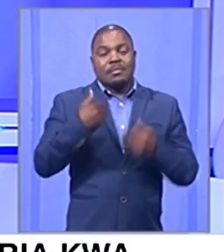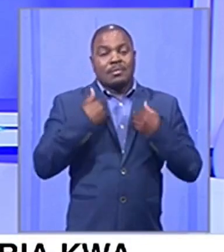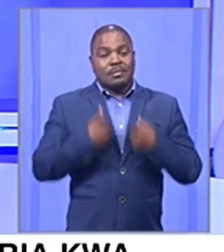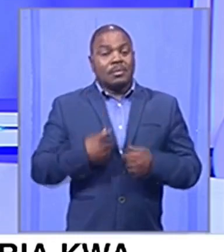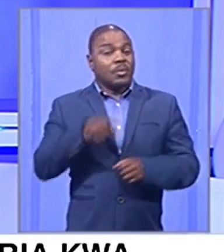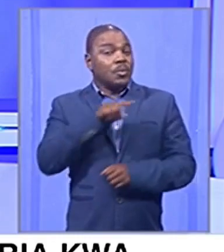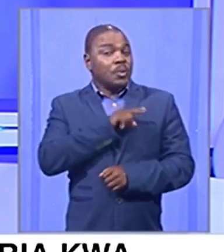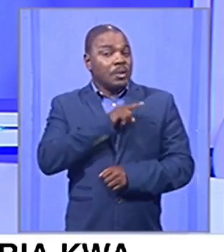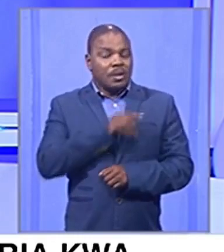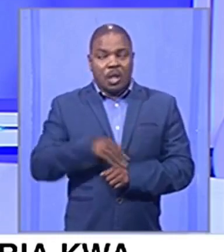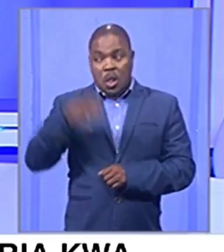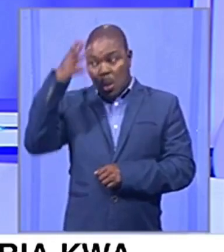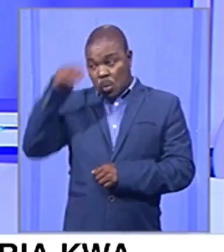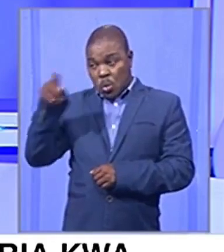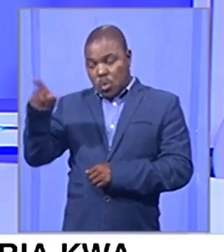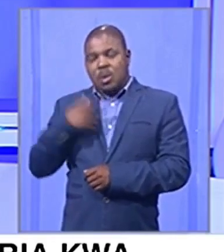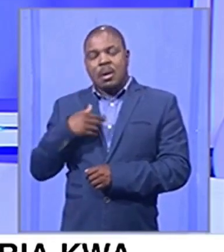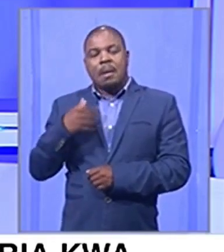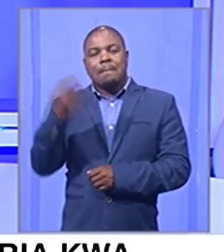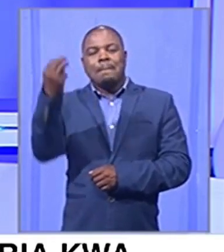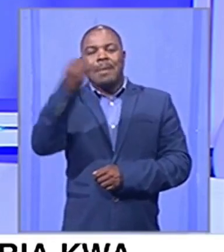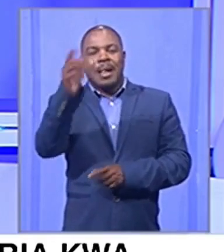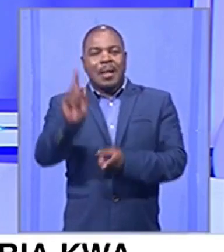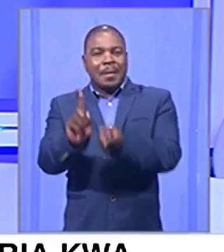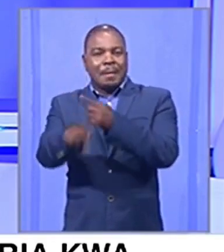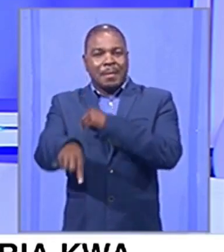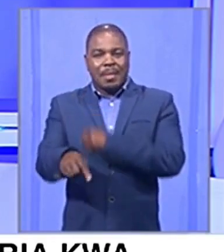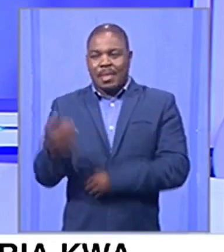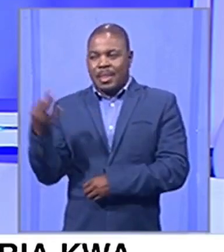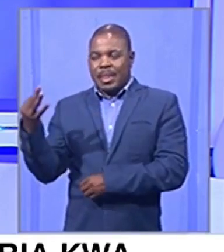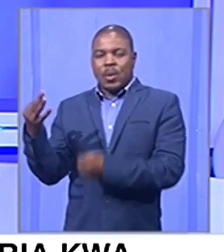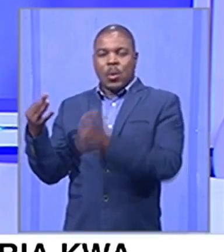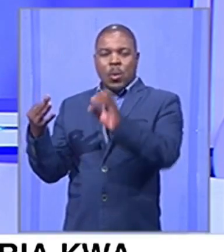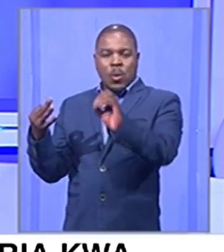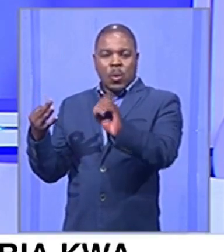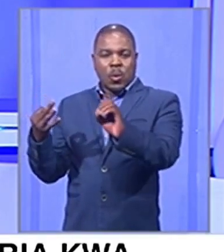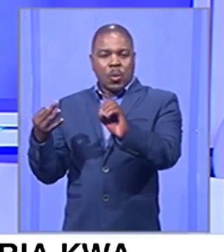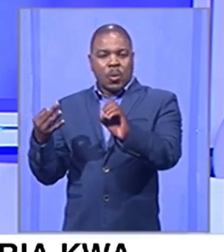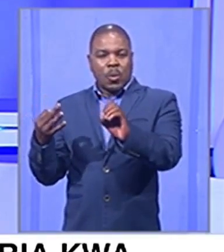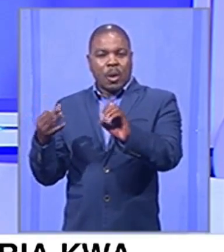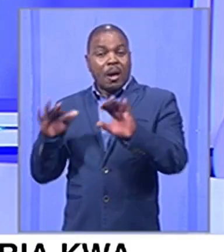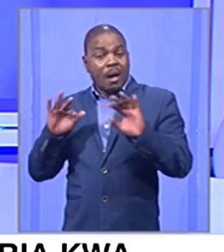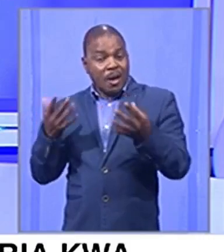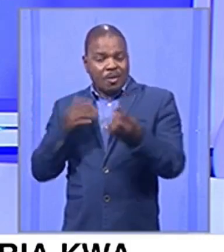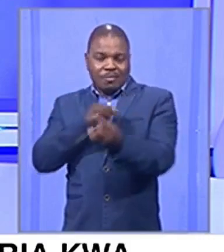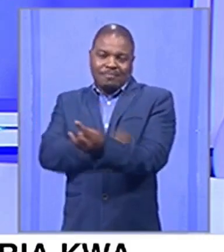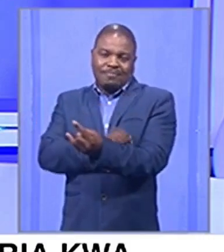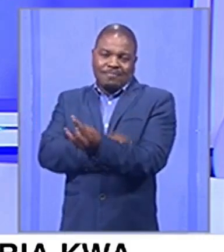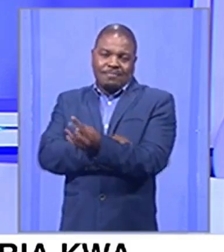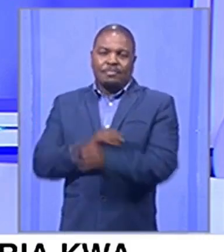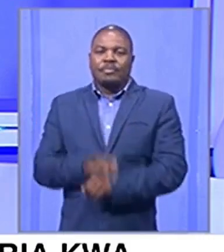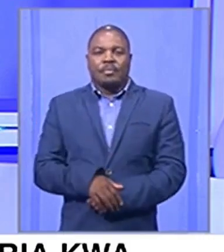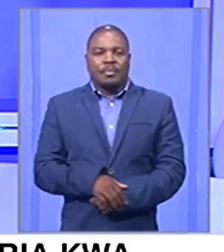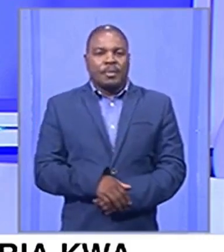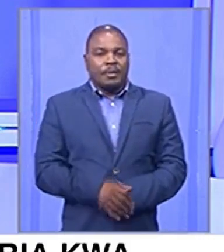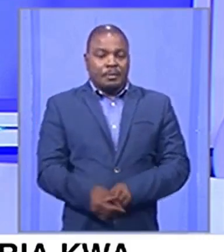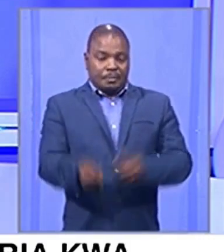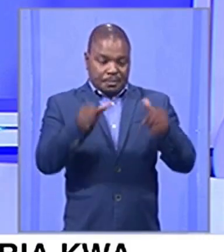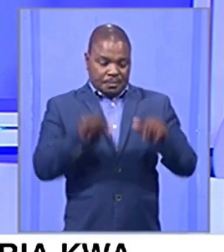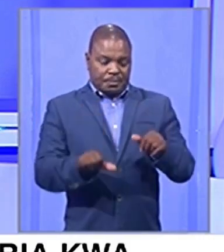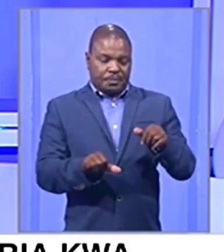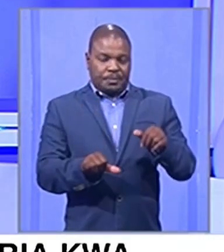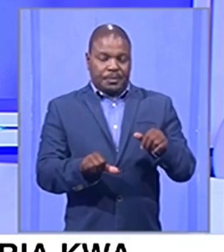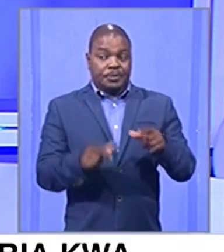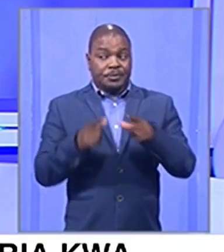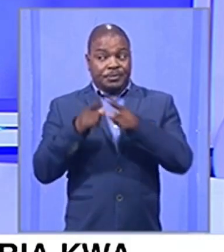ke morago ga gore Lesotho e fenya Malawi ka dino di le 3-0 morago ga thago ya dipenele. Morago nyana fela